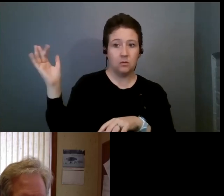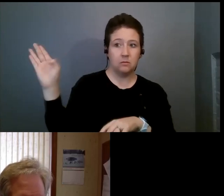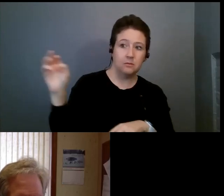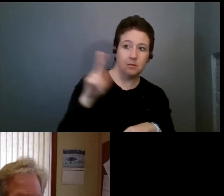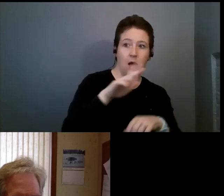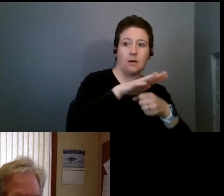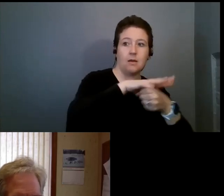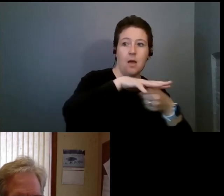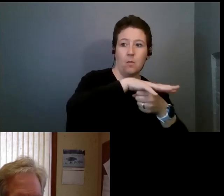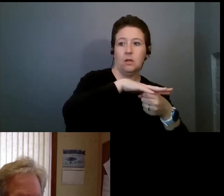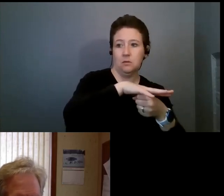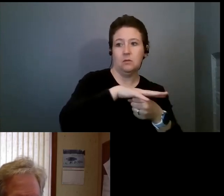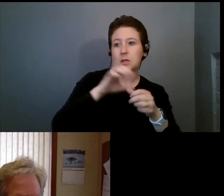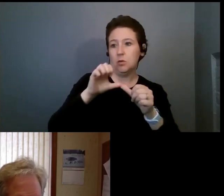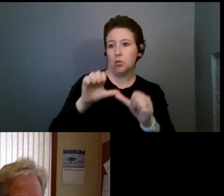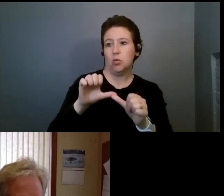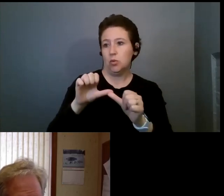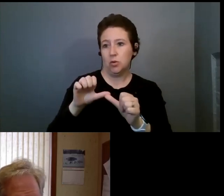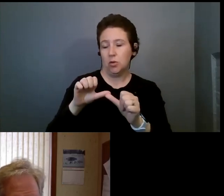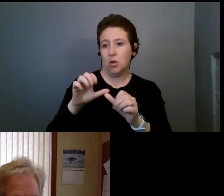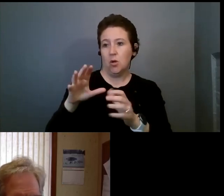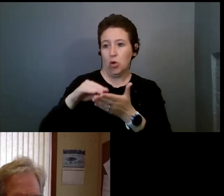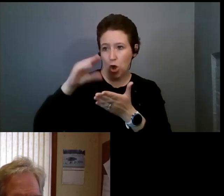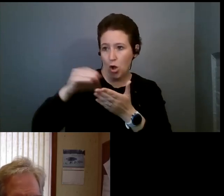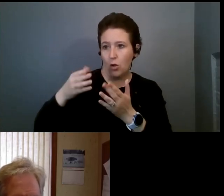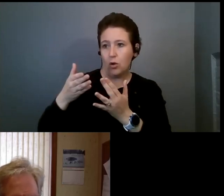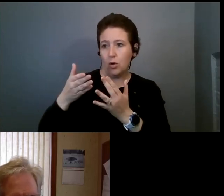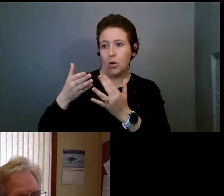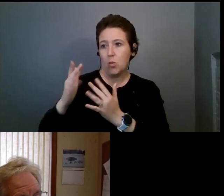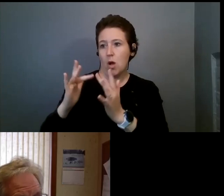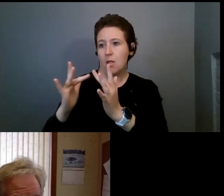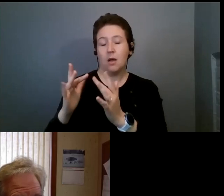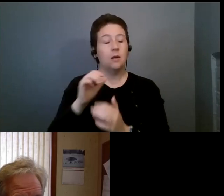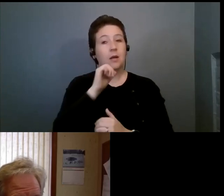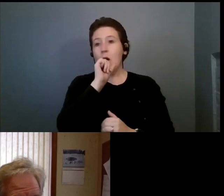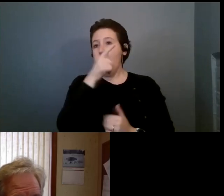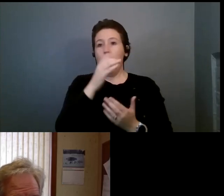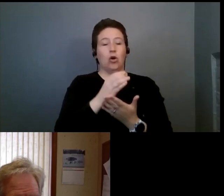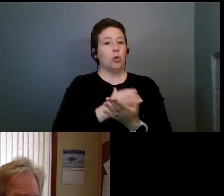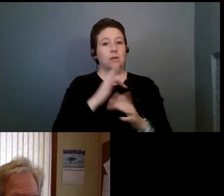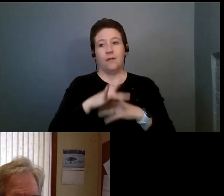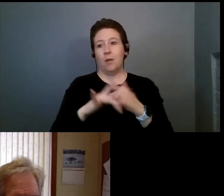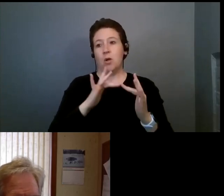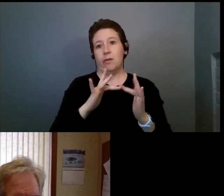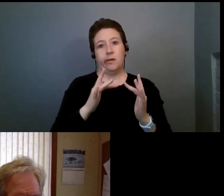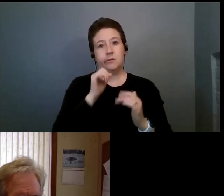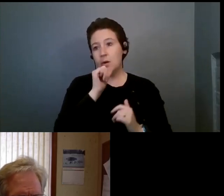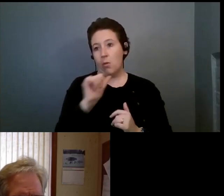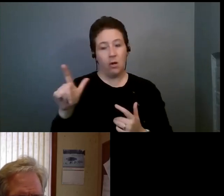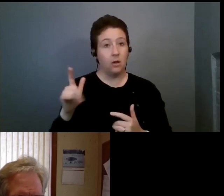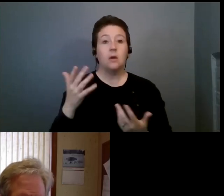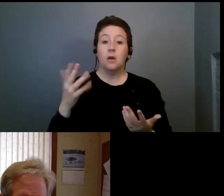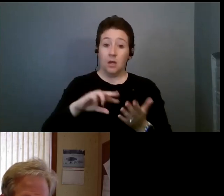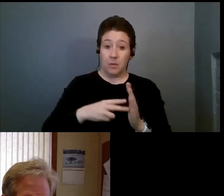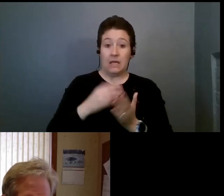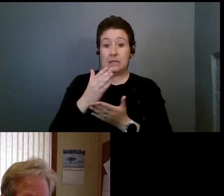campus and continue the pursuit of their degree. Not every course is available online, and so some students,